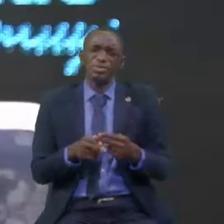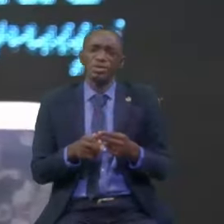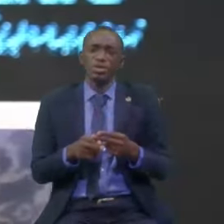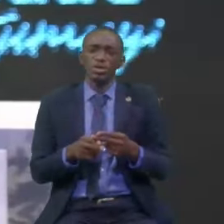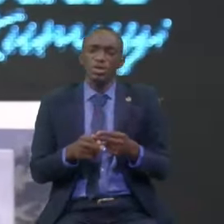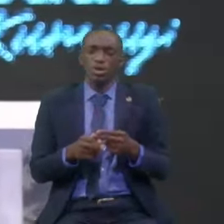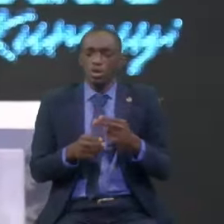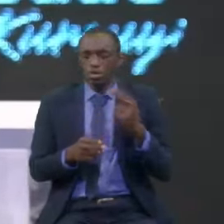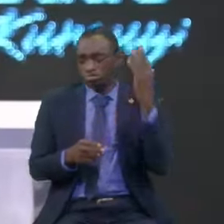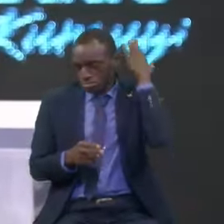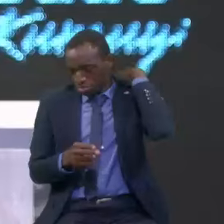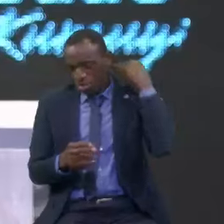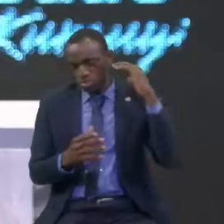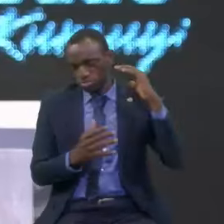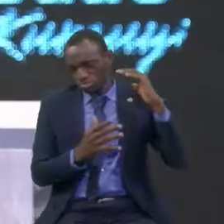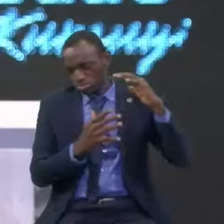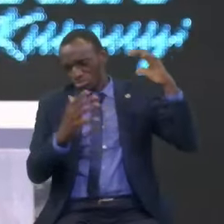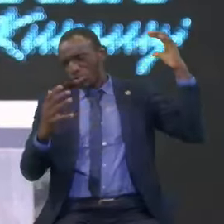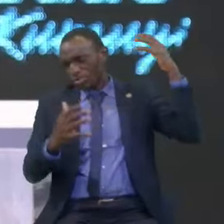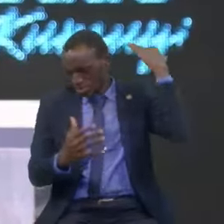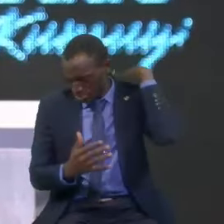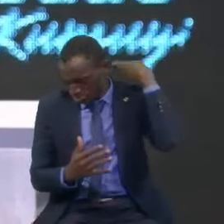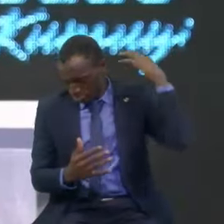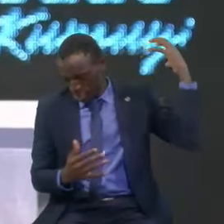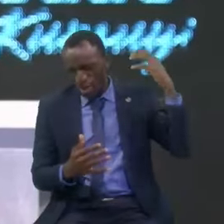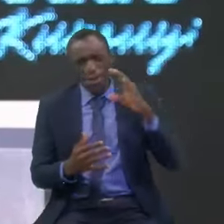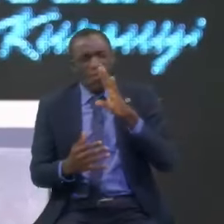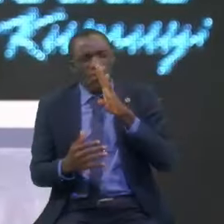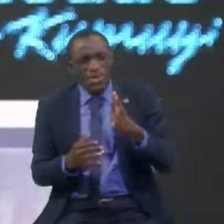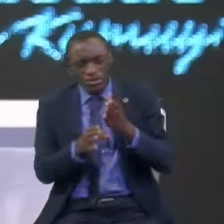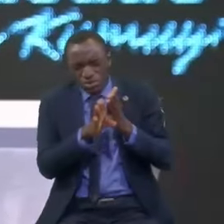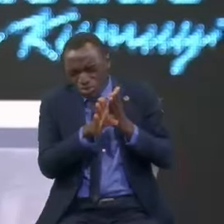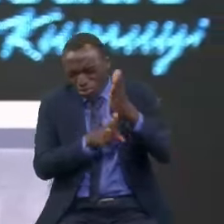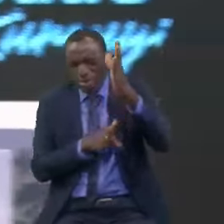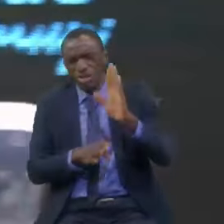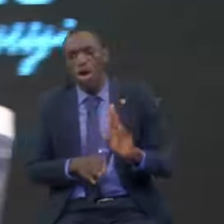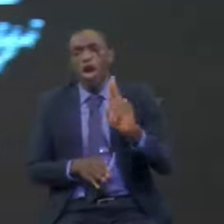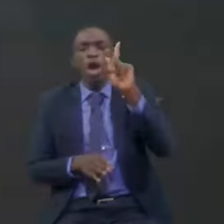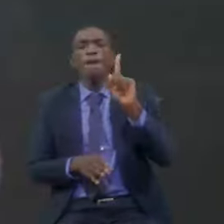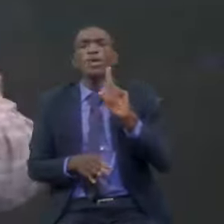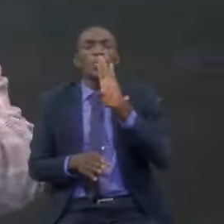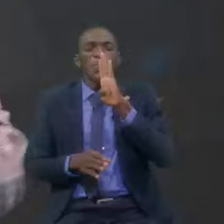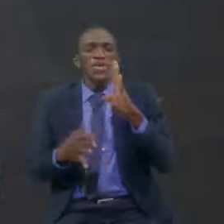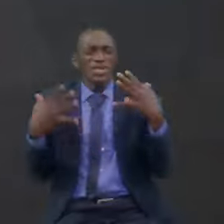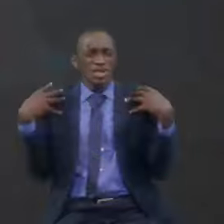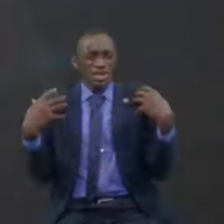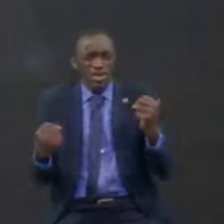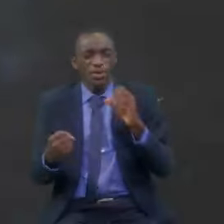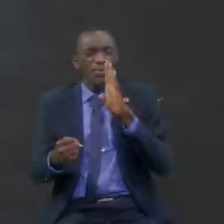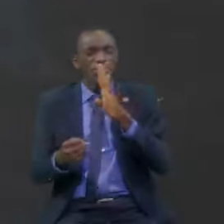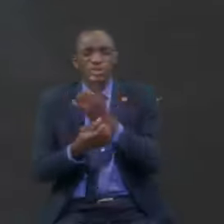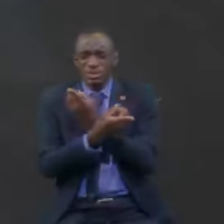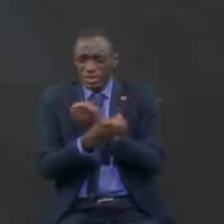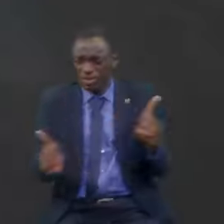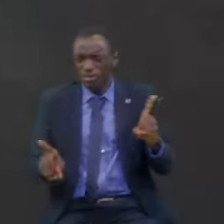Hunchback, be straightened up, be healed, be delivered of that load